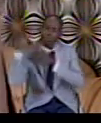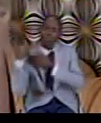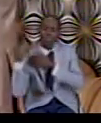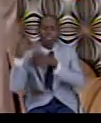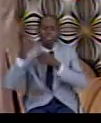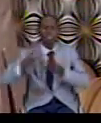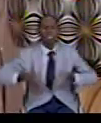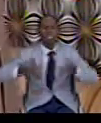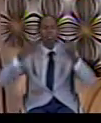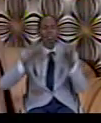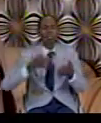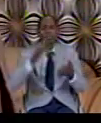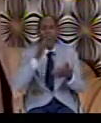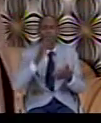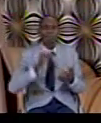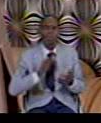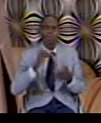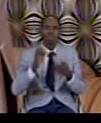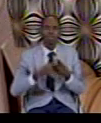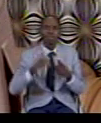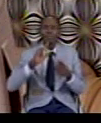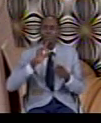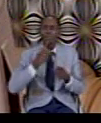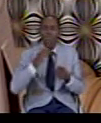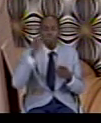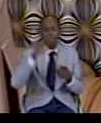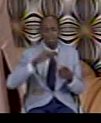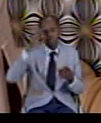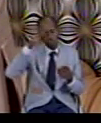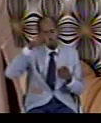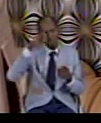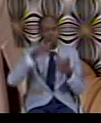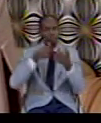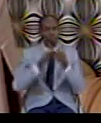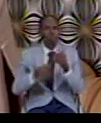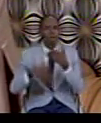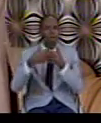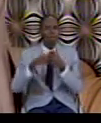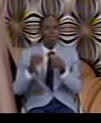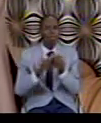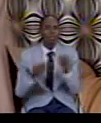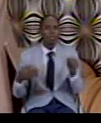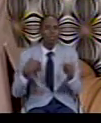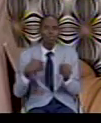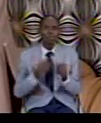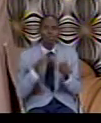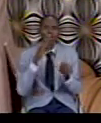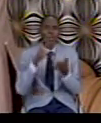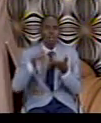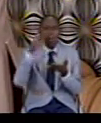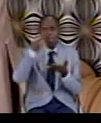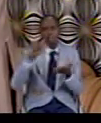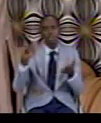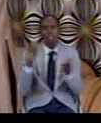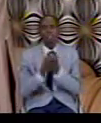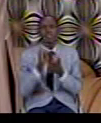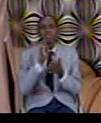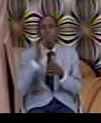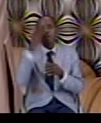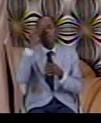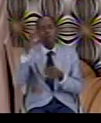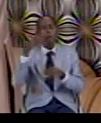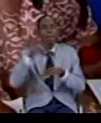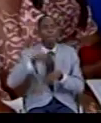the only one to diligently follow? After everything we're learning, that's what Peter said,